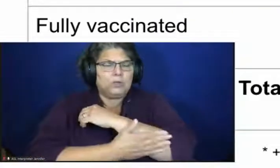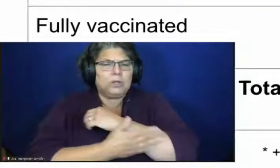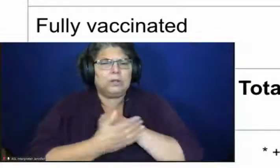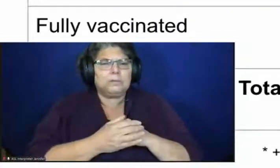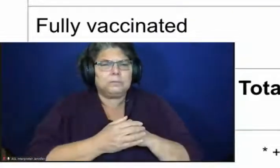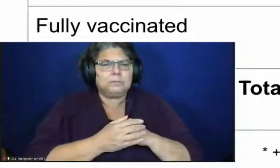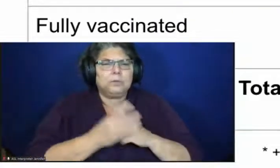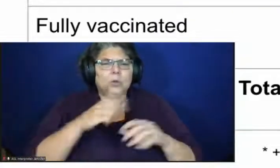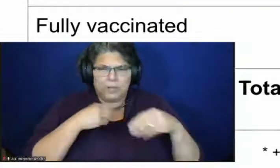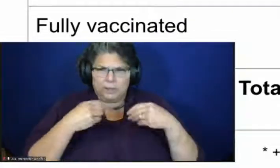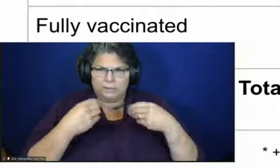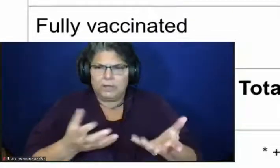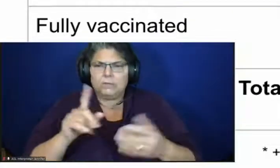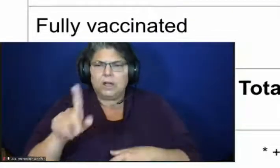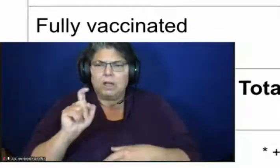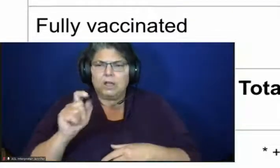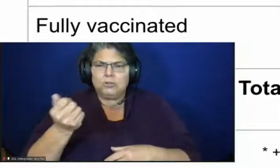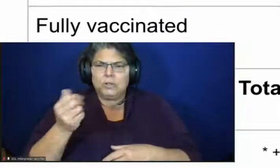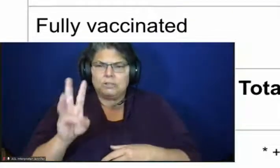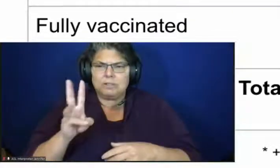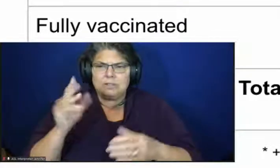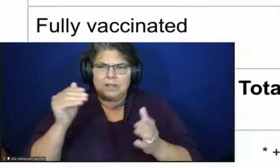distributed